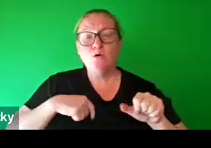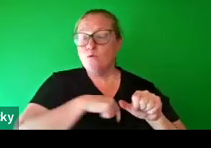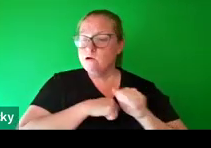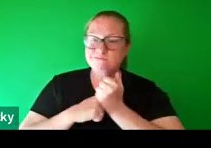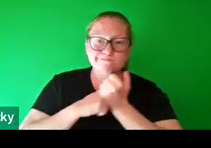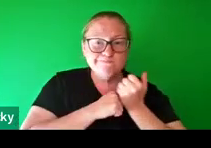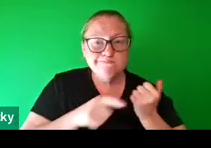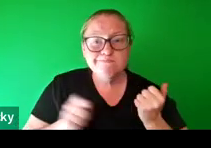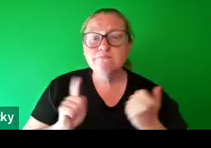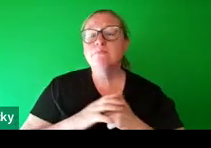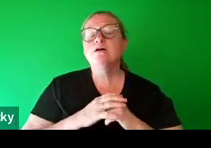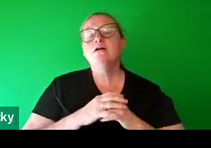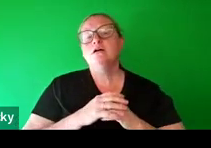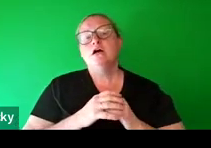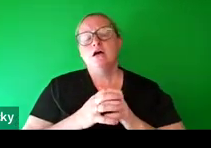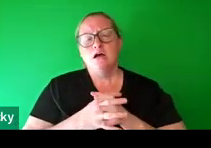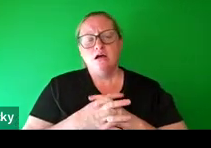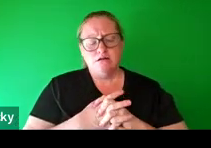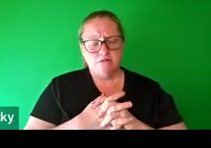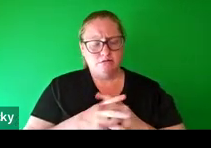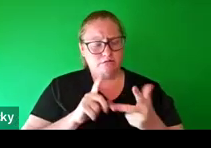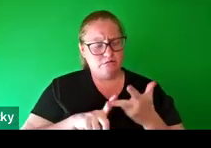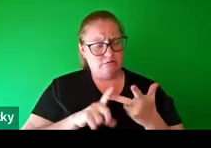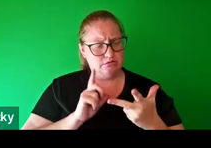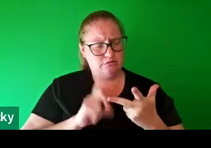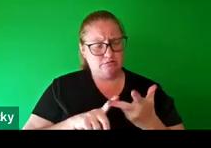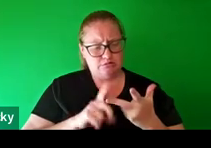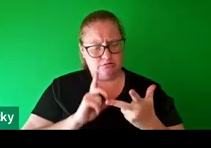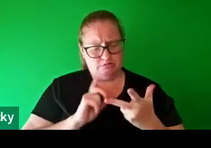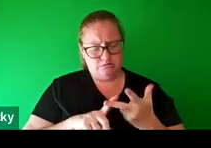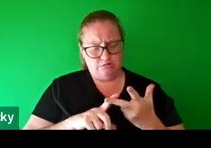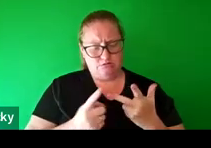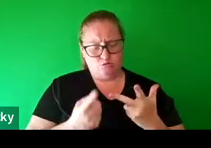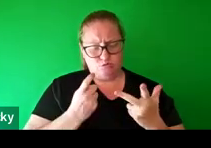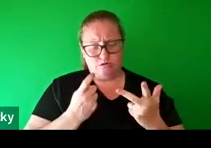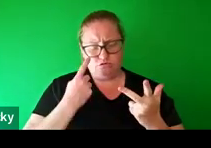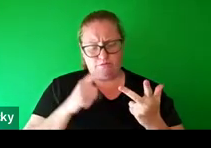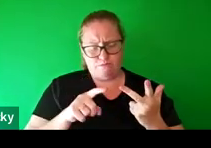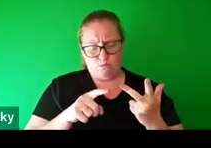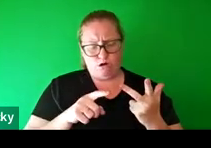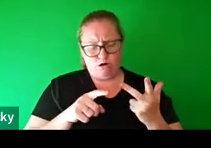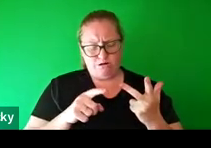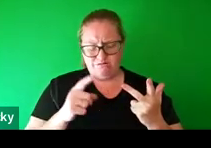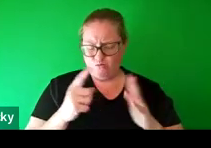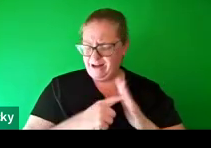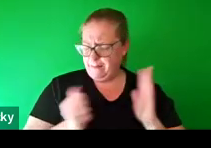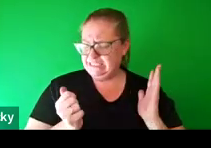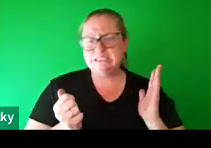them. And I think there was a third question in terms of, what did I